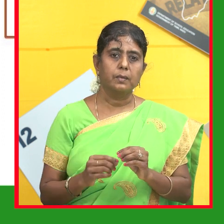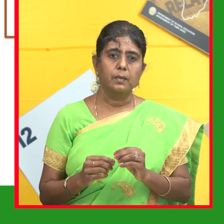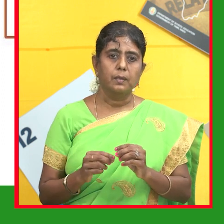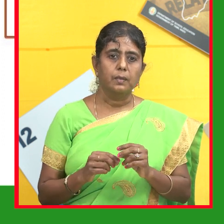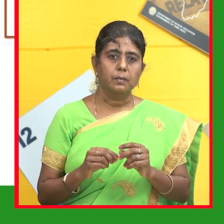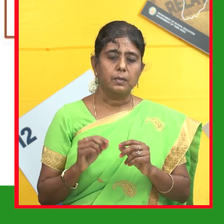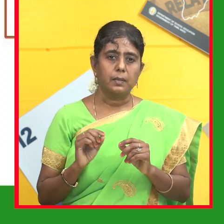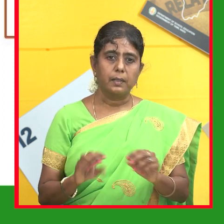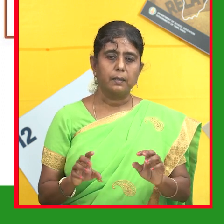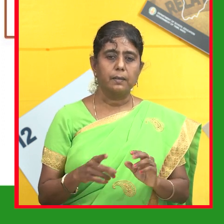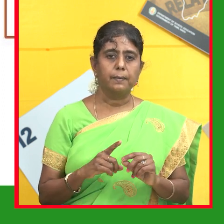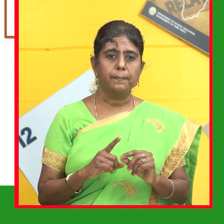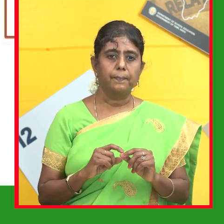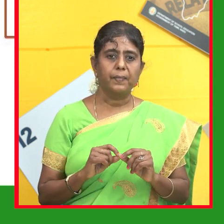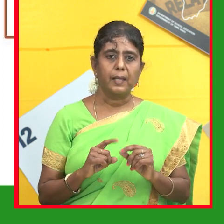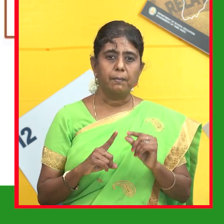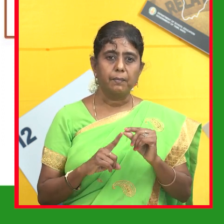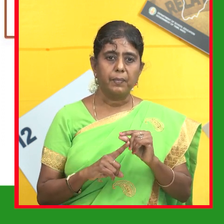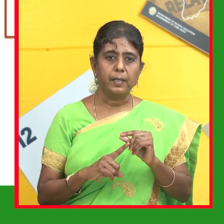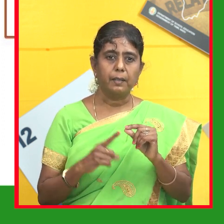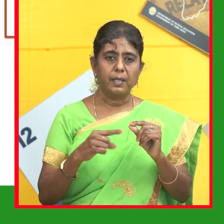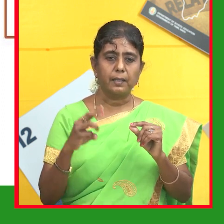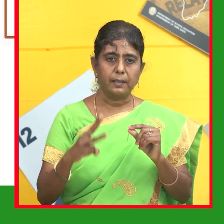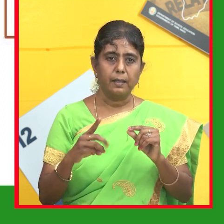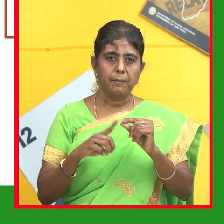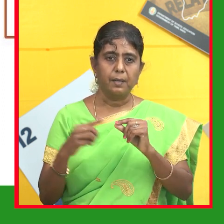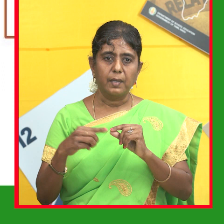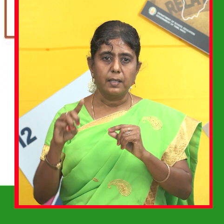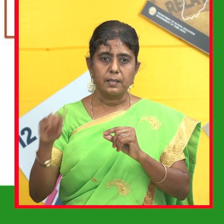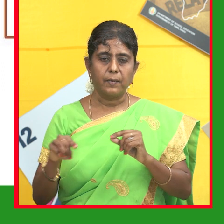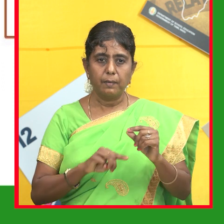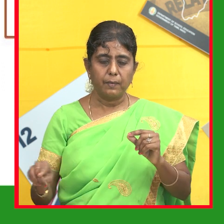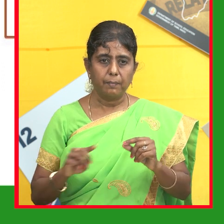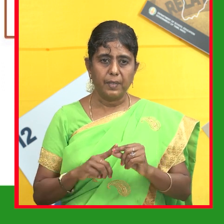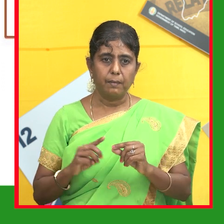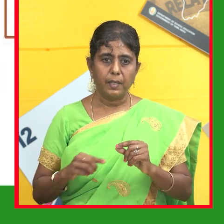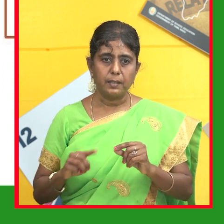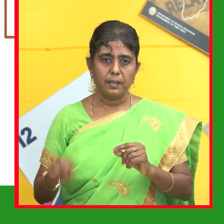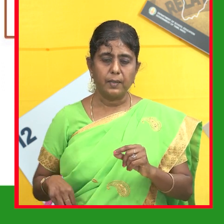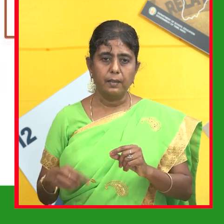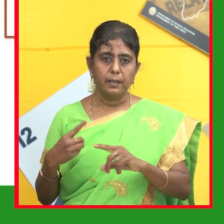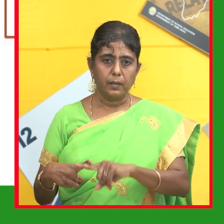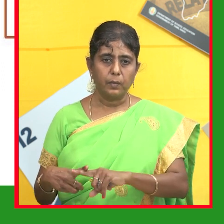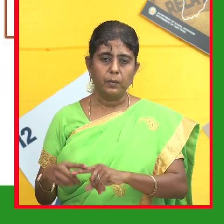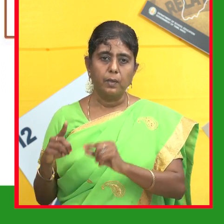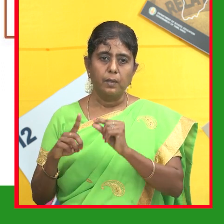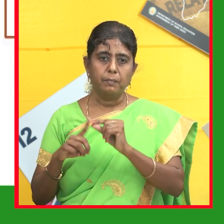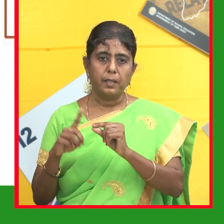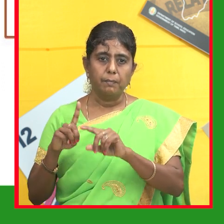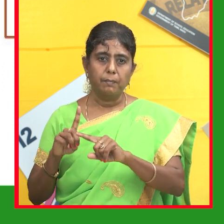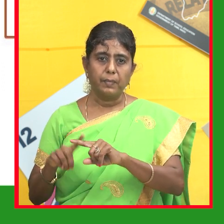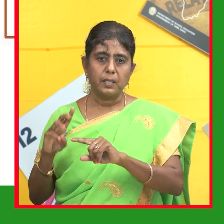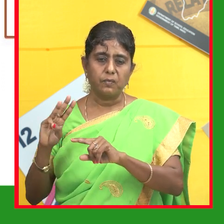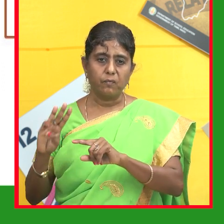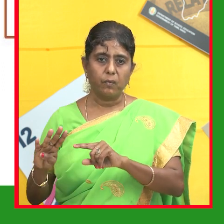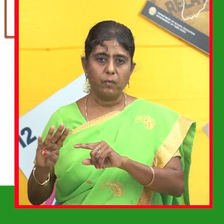in, that was done there. P minus 3 into p minus 7 divided by p minus 7 into,